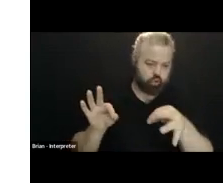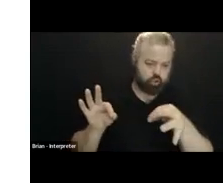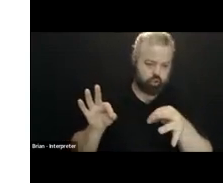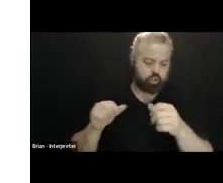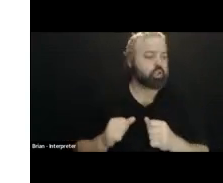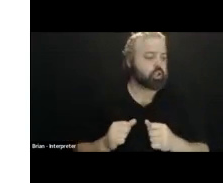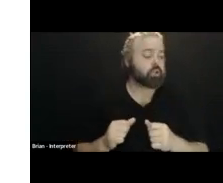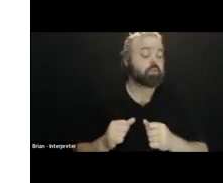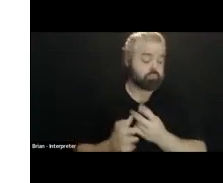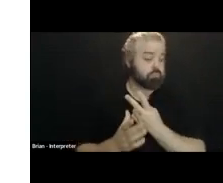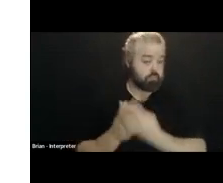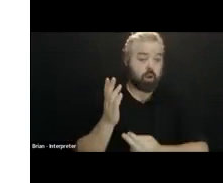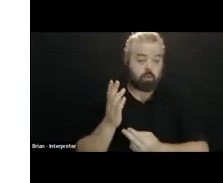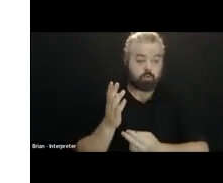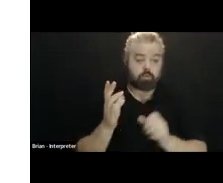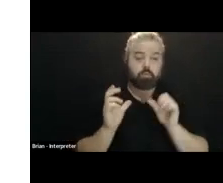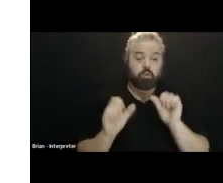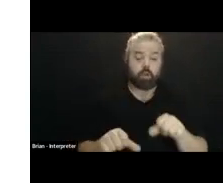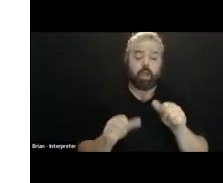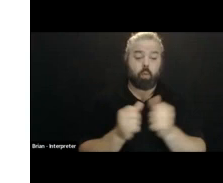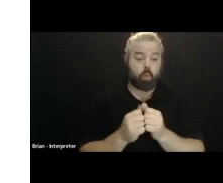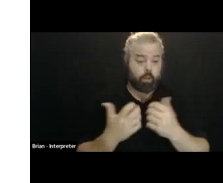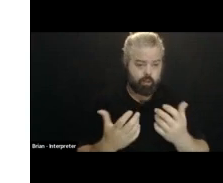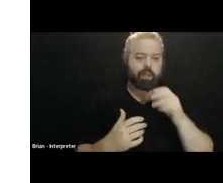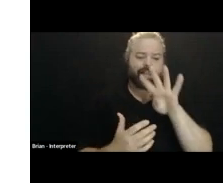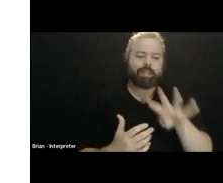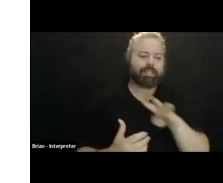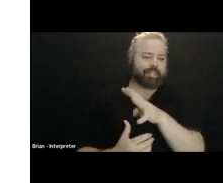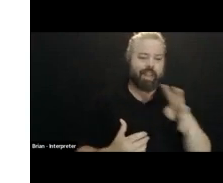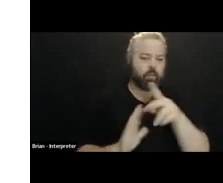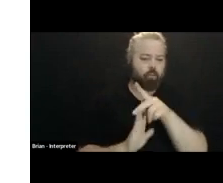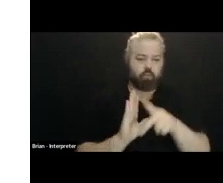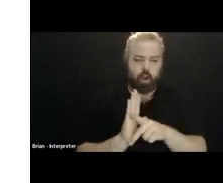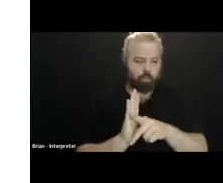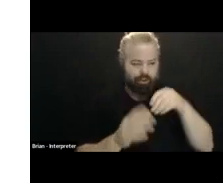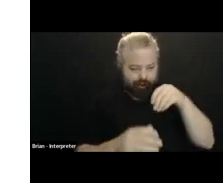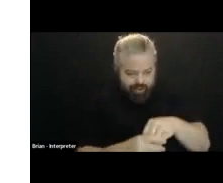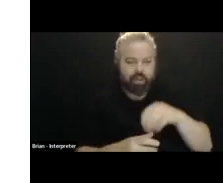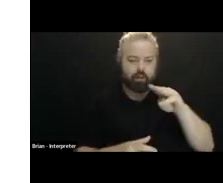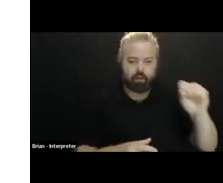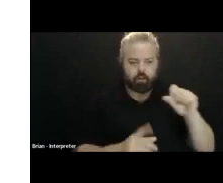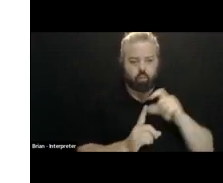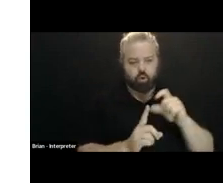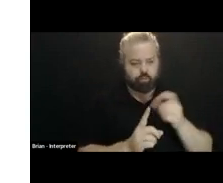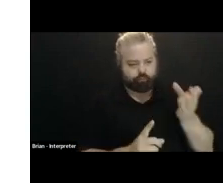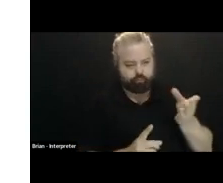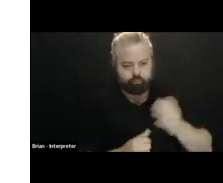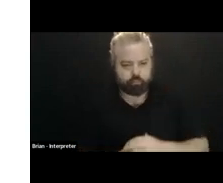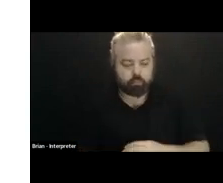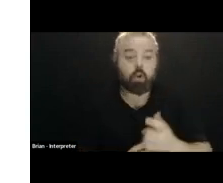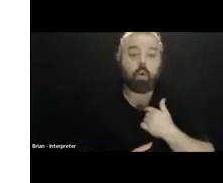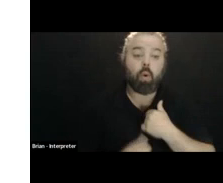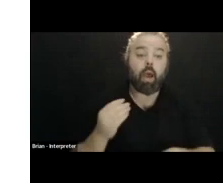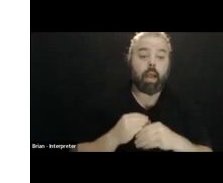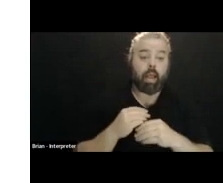can do with the table properties that are already in Microsoft Word. When I added a title or caption